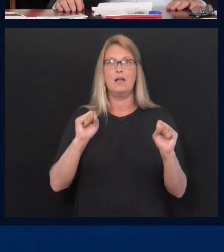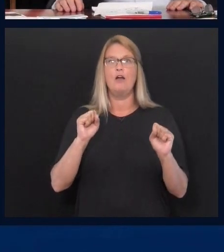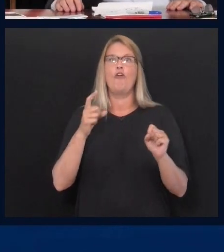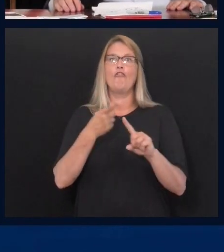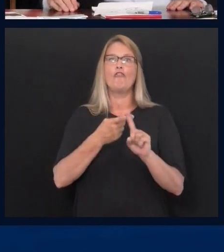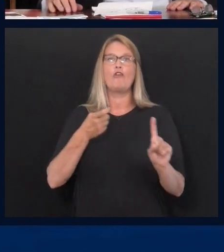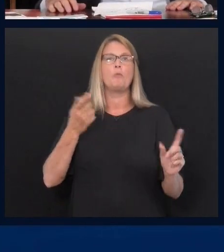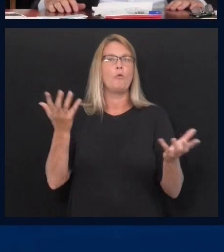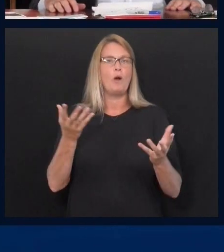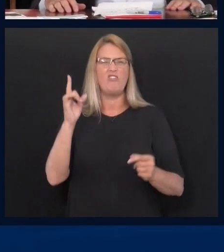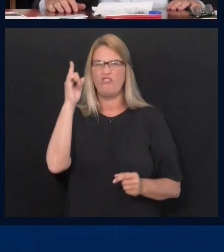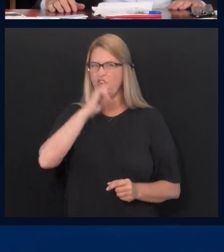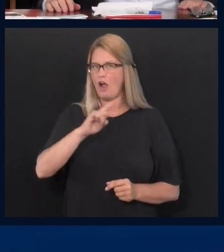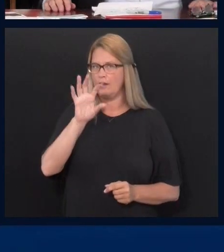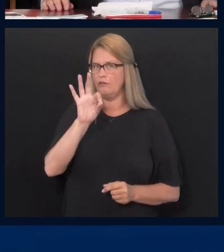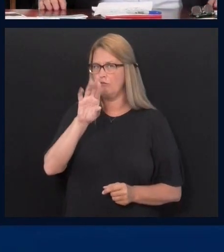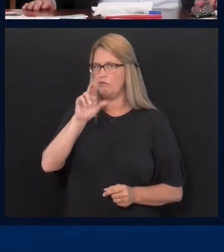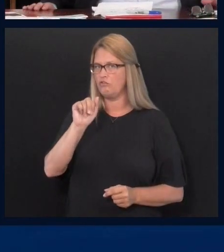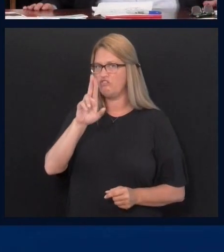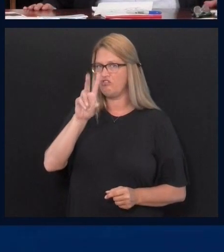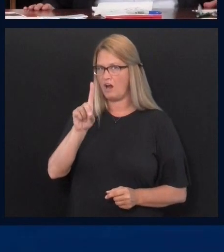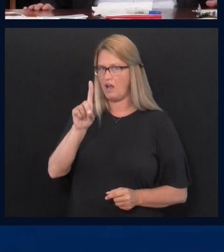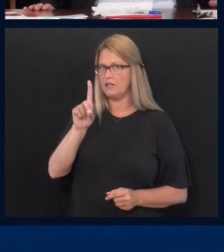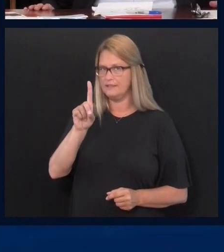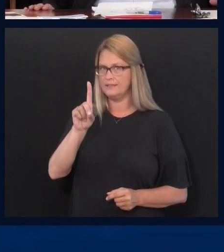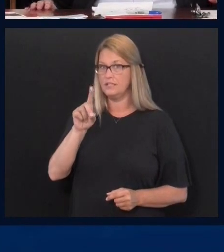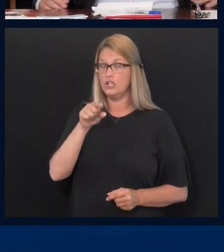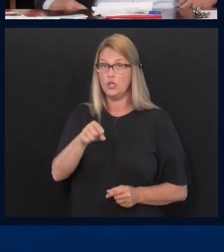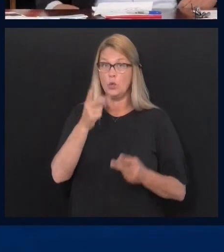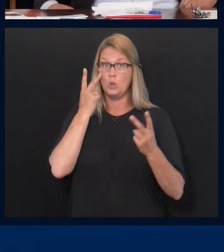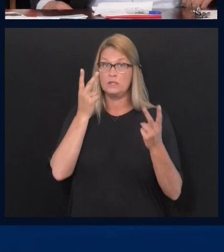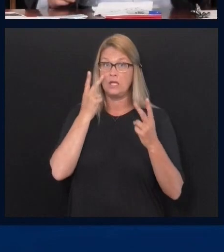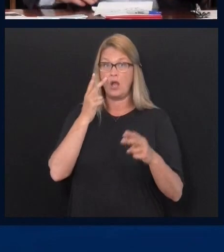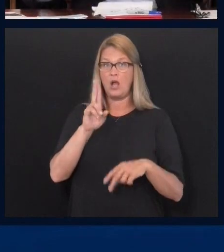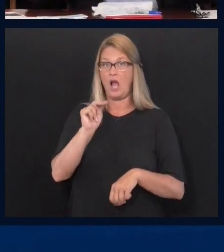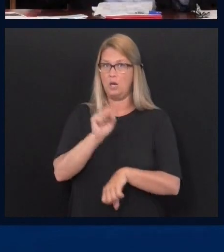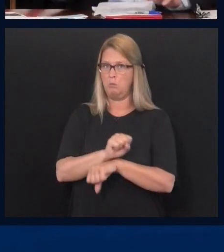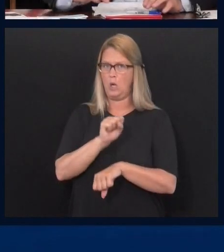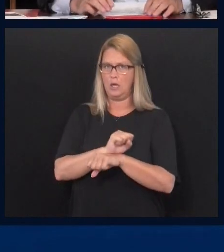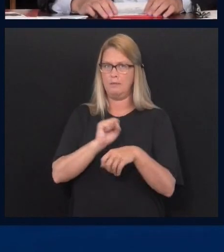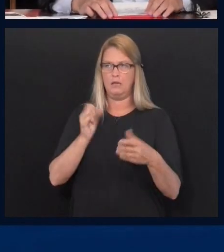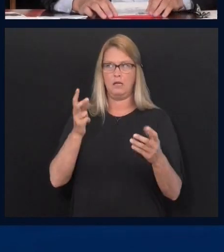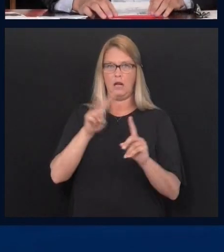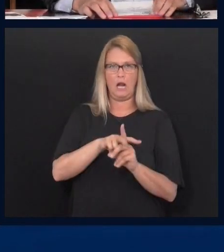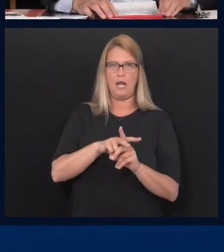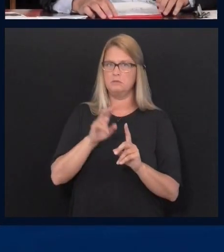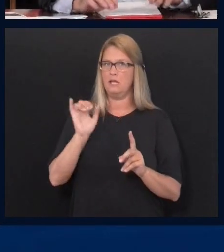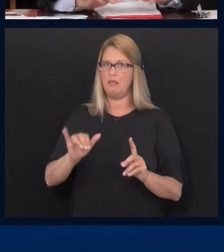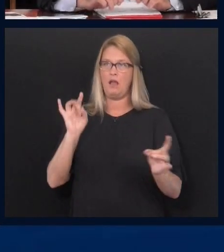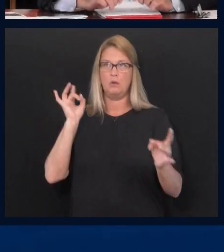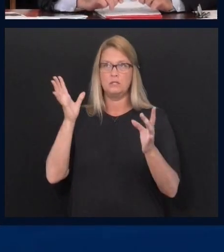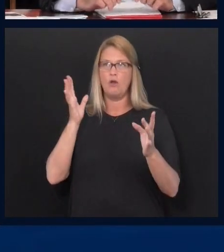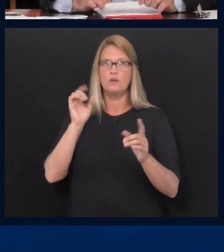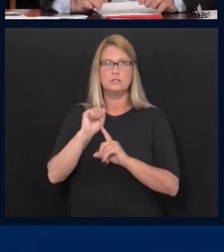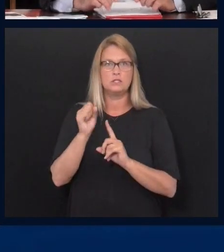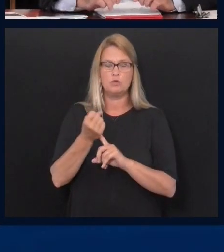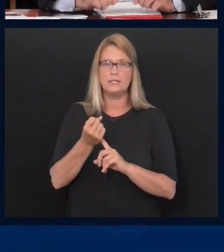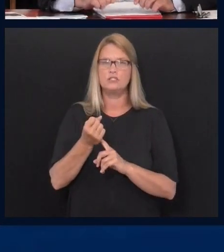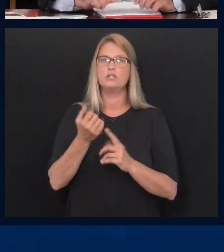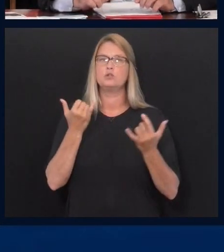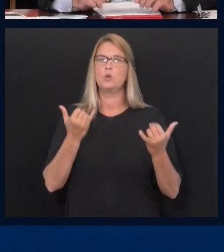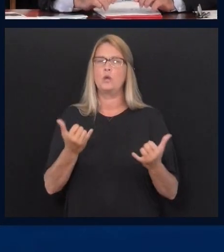to somebody not to follow, and then that hurts all of our chances of participating. So we will